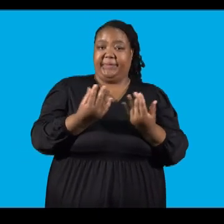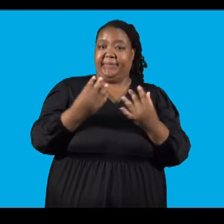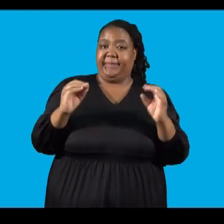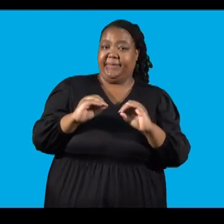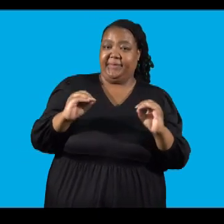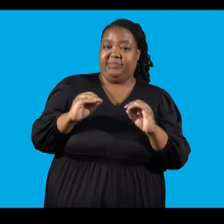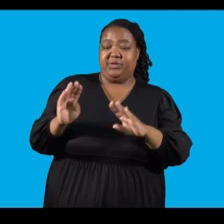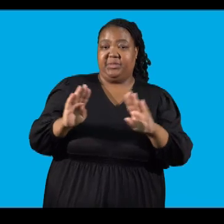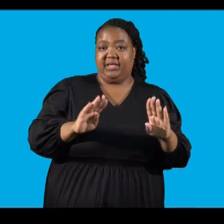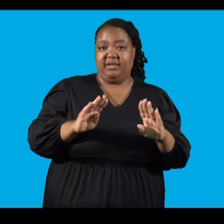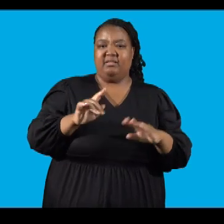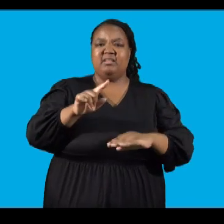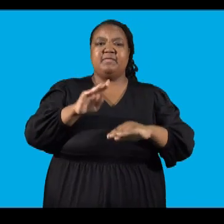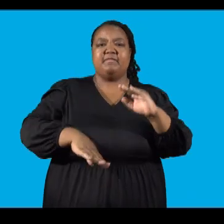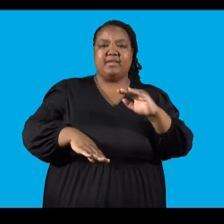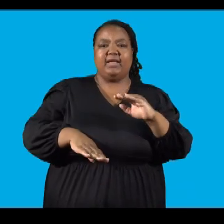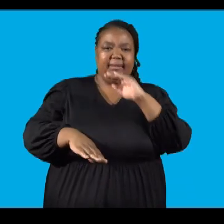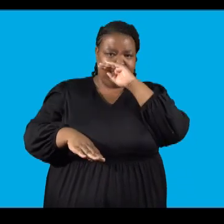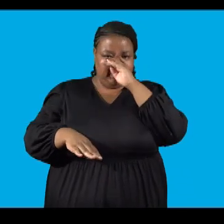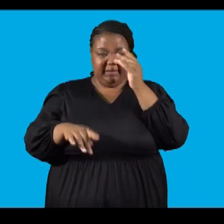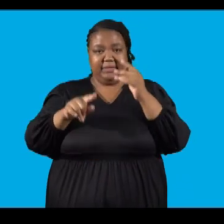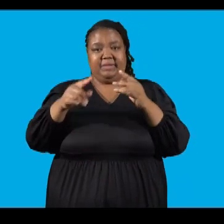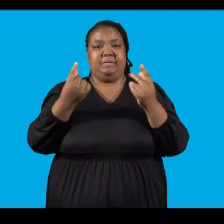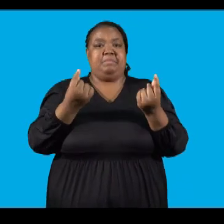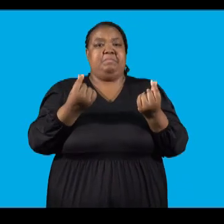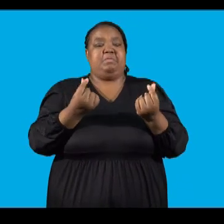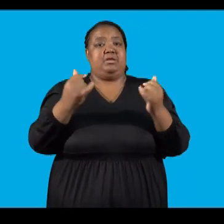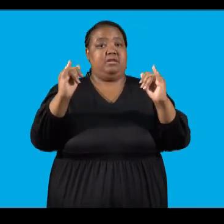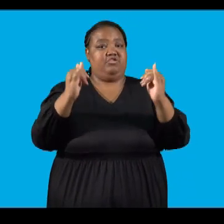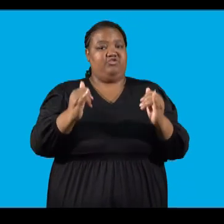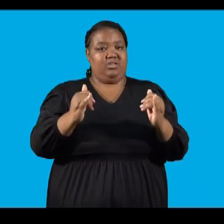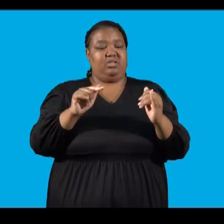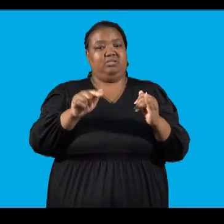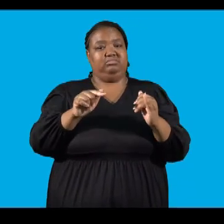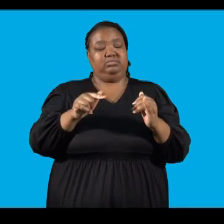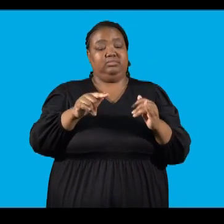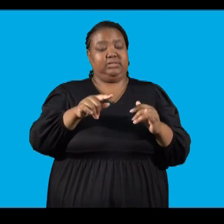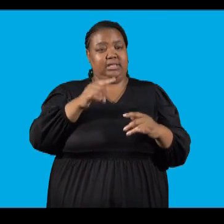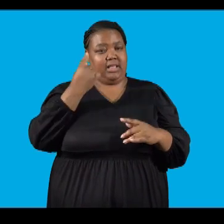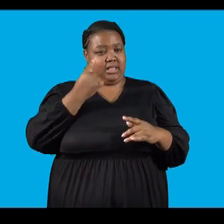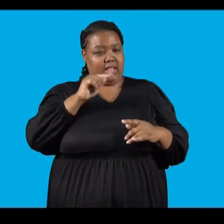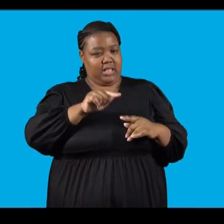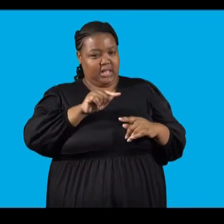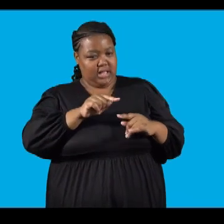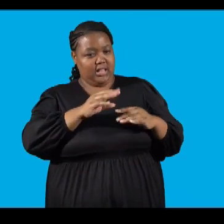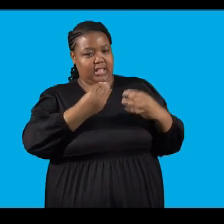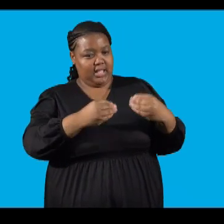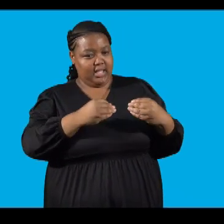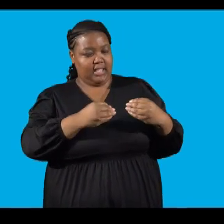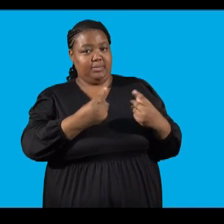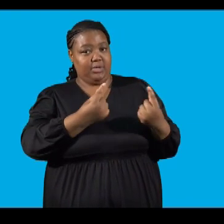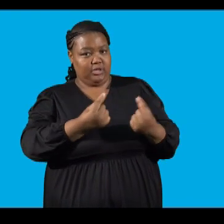behavior, imposes fines, and conducts raids on suspected firms.